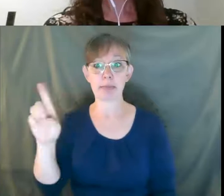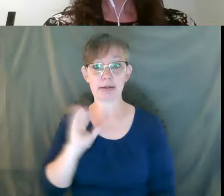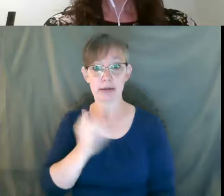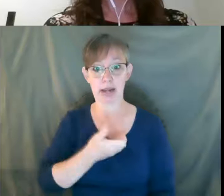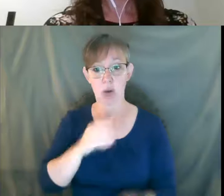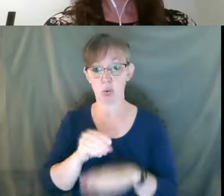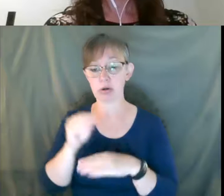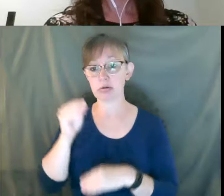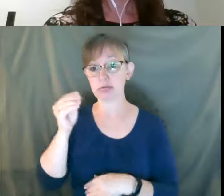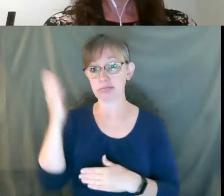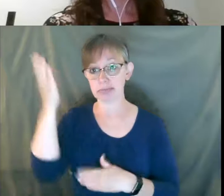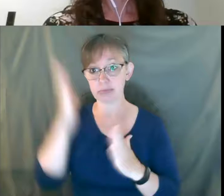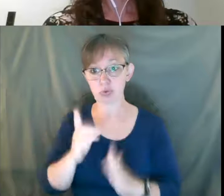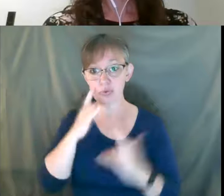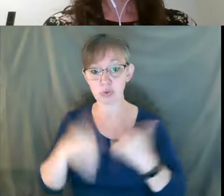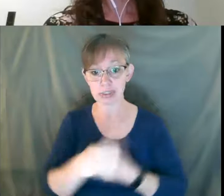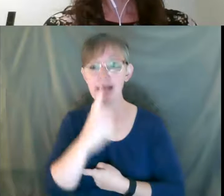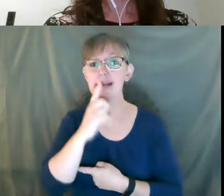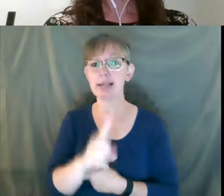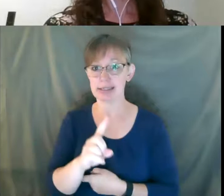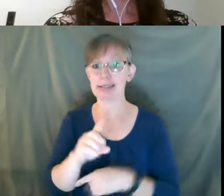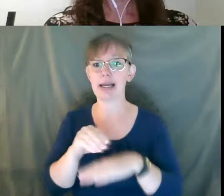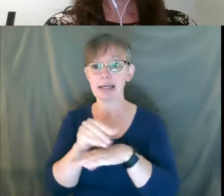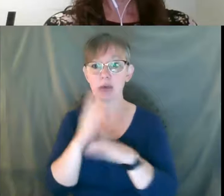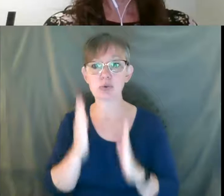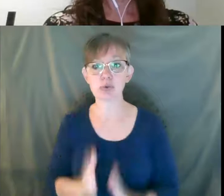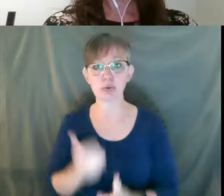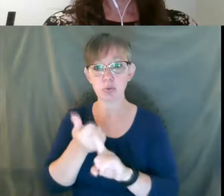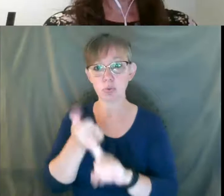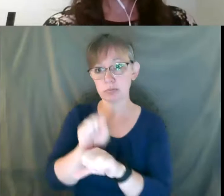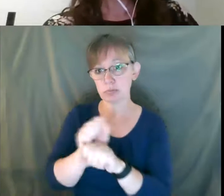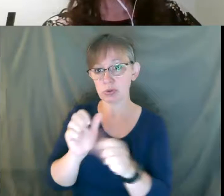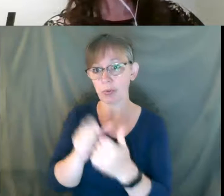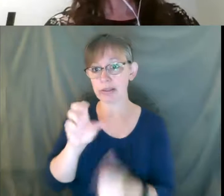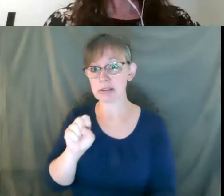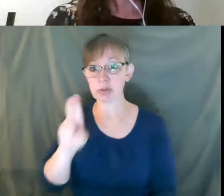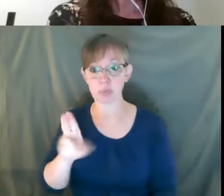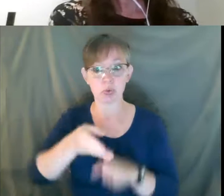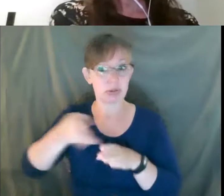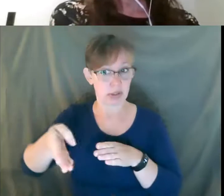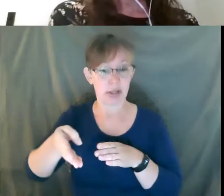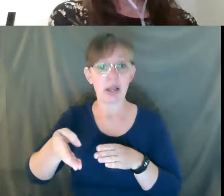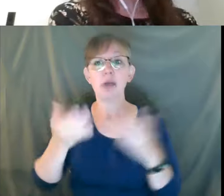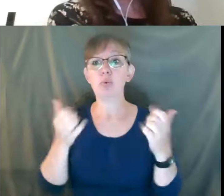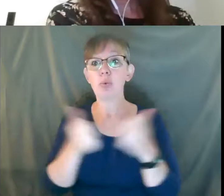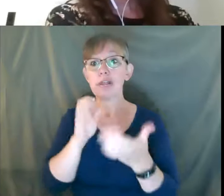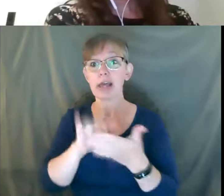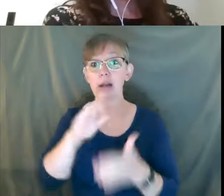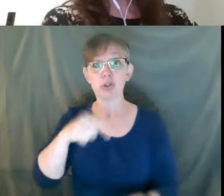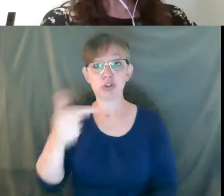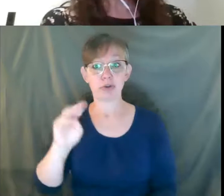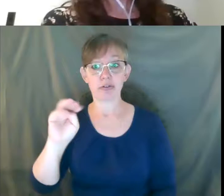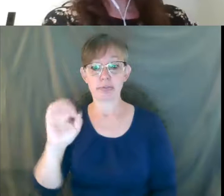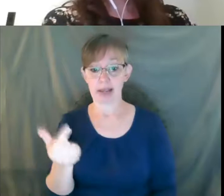Treatment Services. And with that, Meg, I'll turn it over to you to introduce yourself and start our session. Okay,